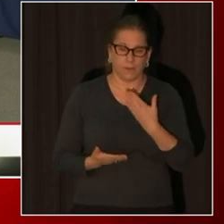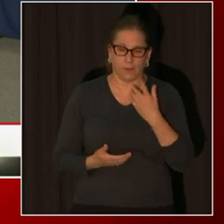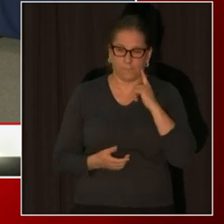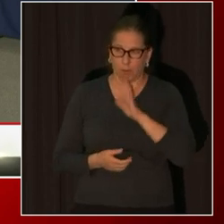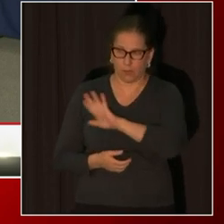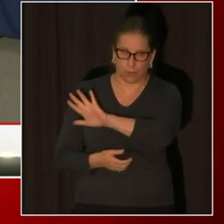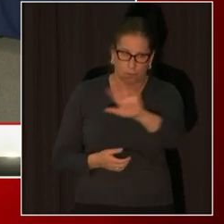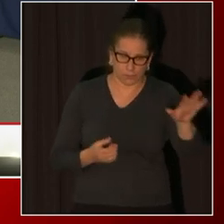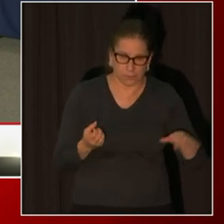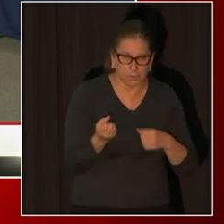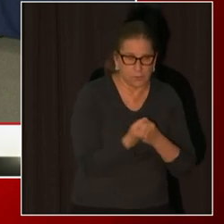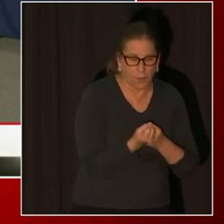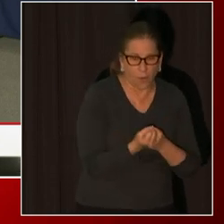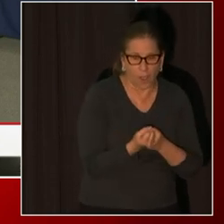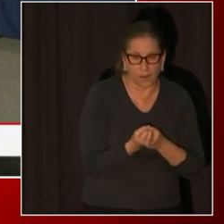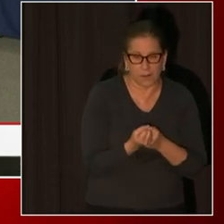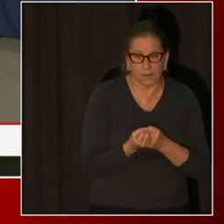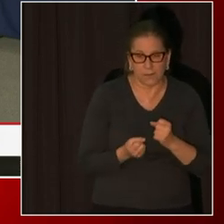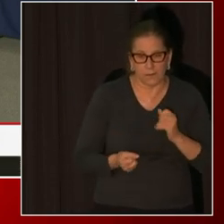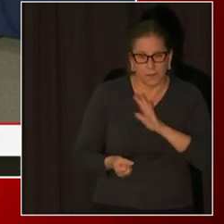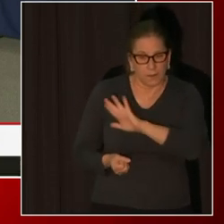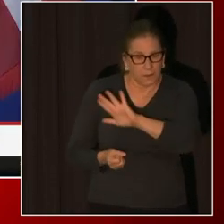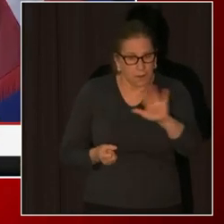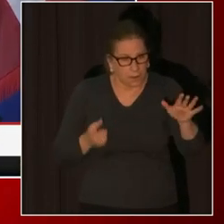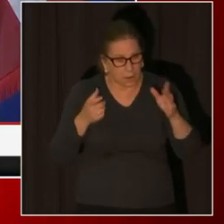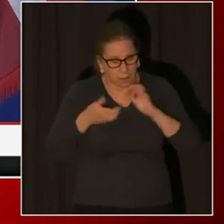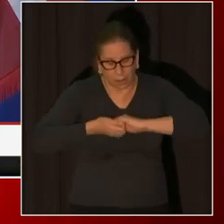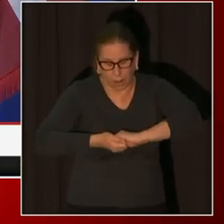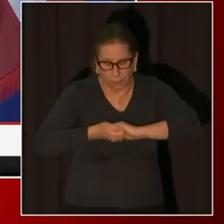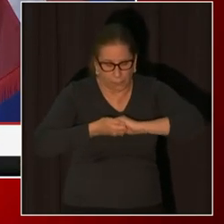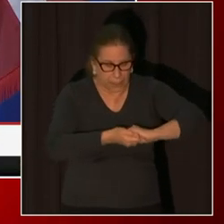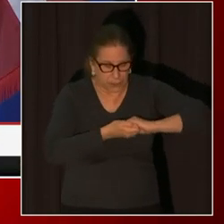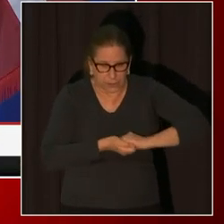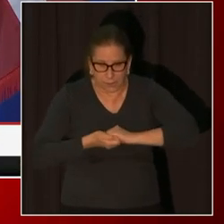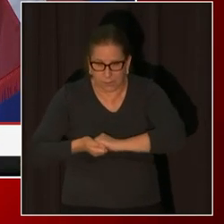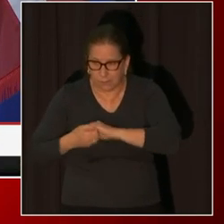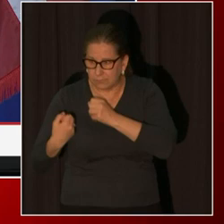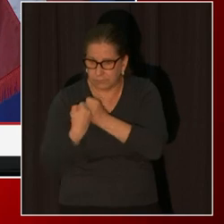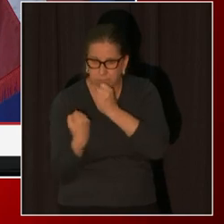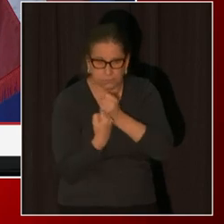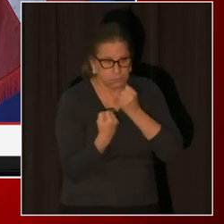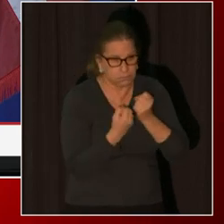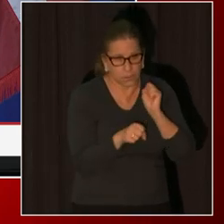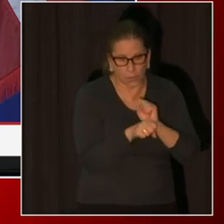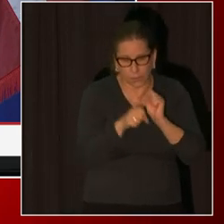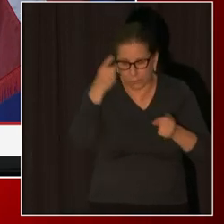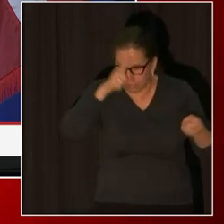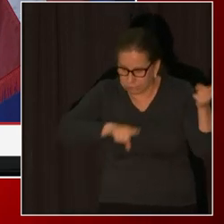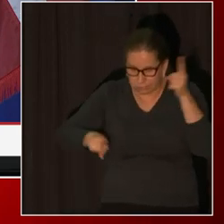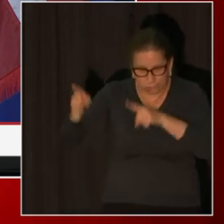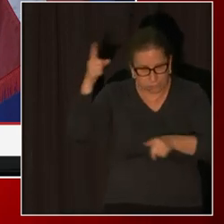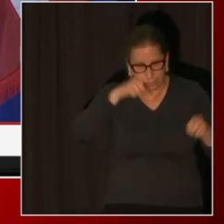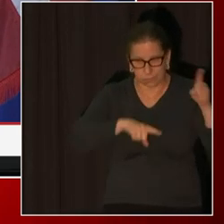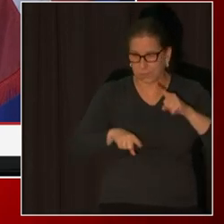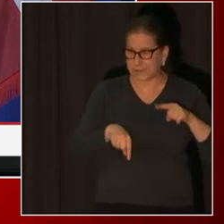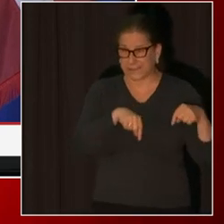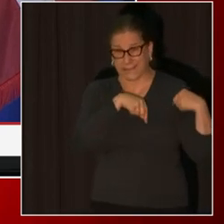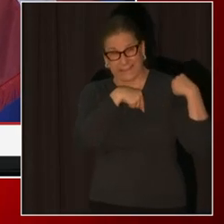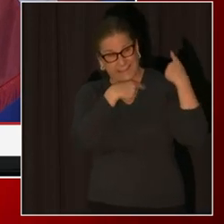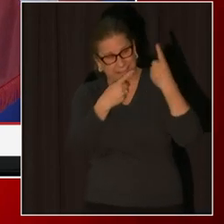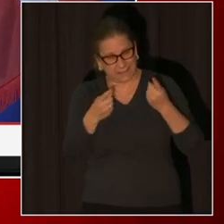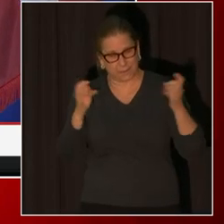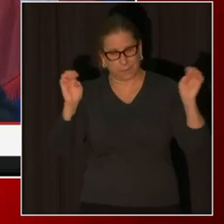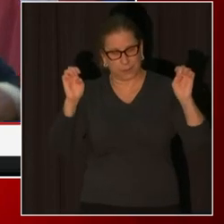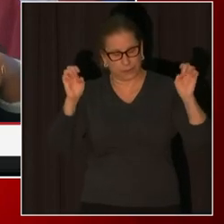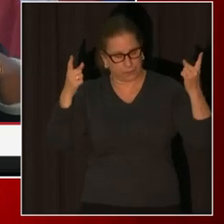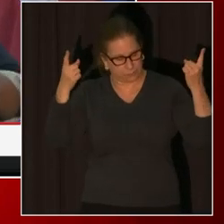and collaboration throughout the district's response to this public health emergency. These are certainly